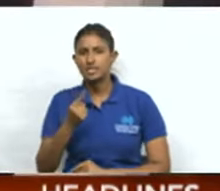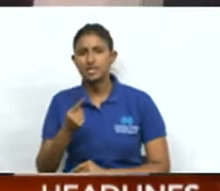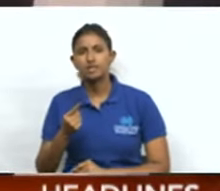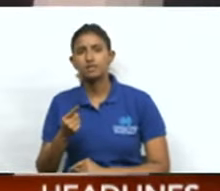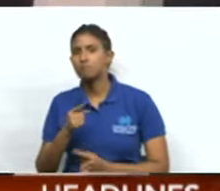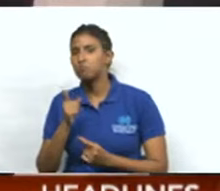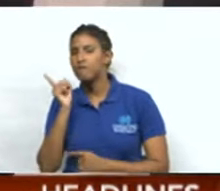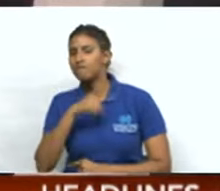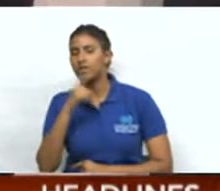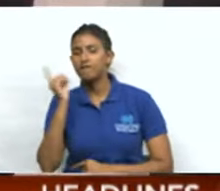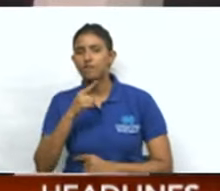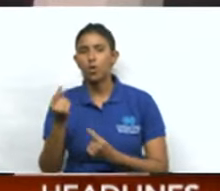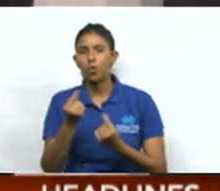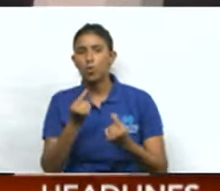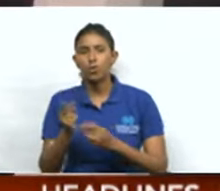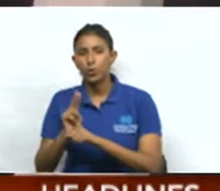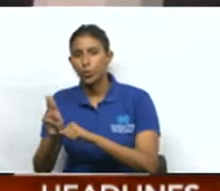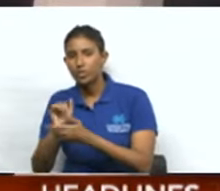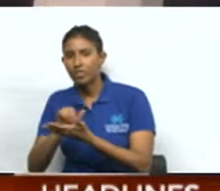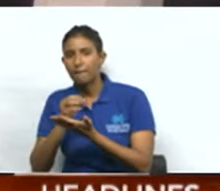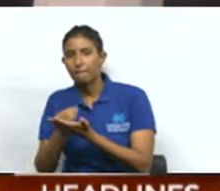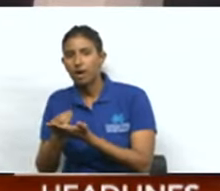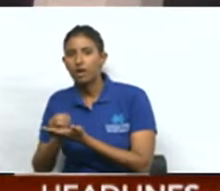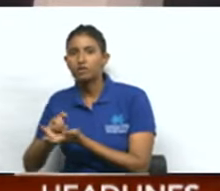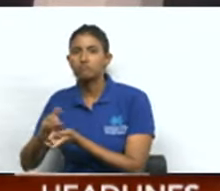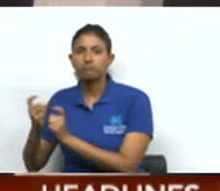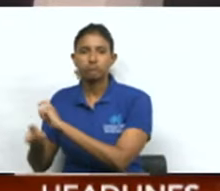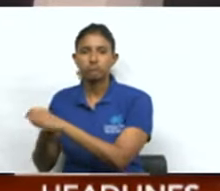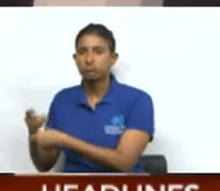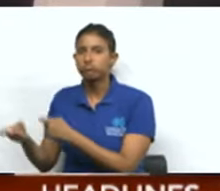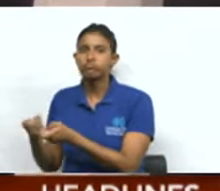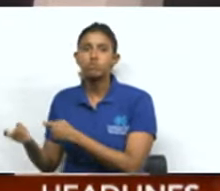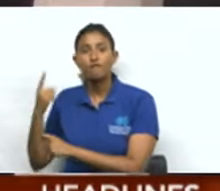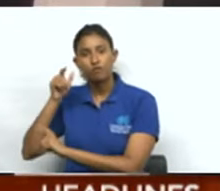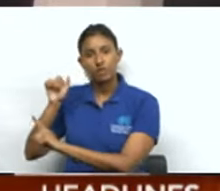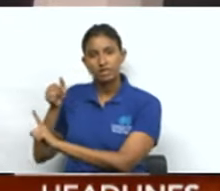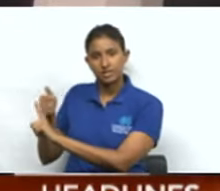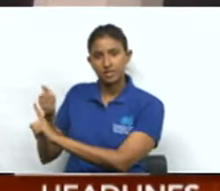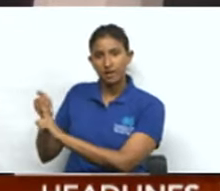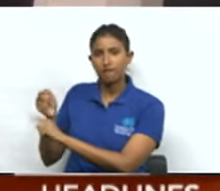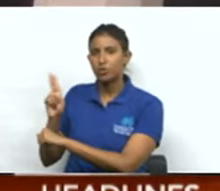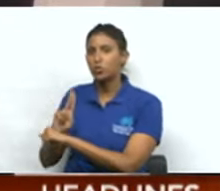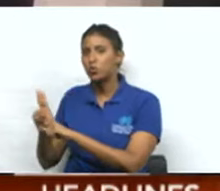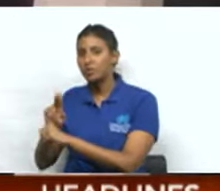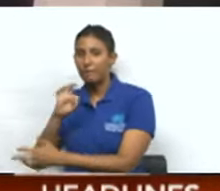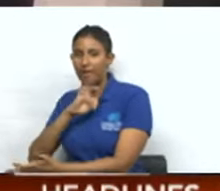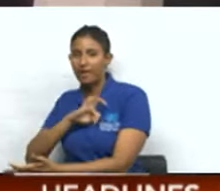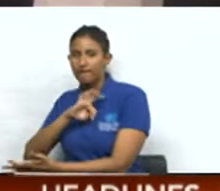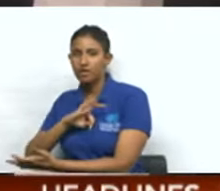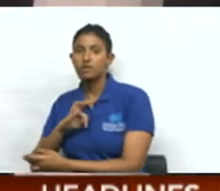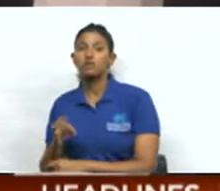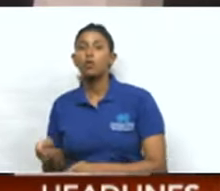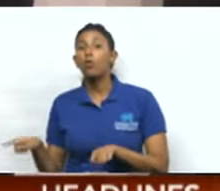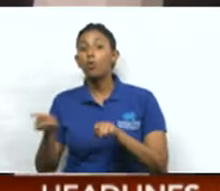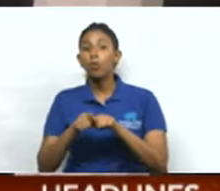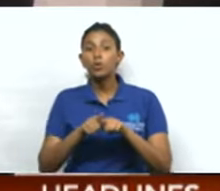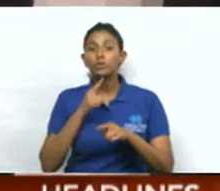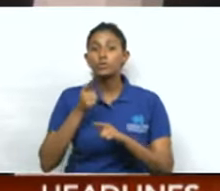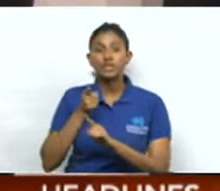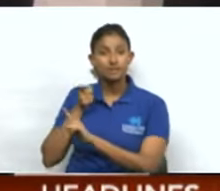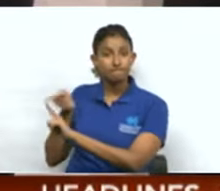means, misappropriated and or converted the sum of $7 million to his own use and benefit. Singh also claimed that